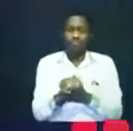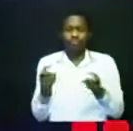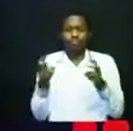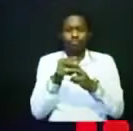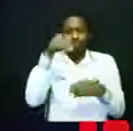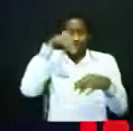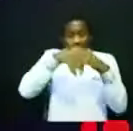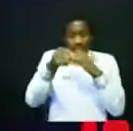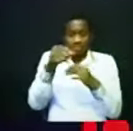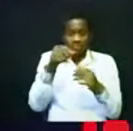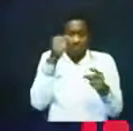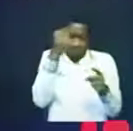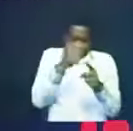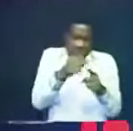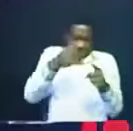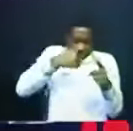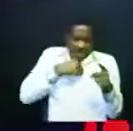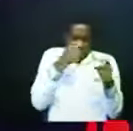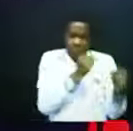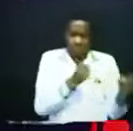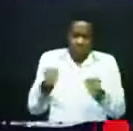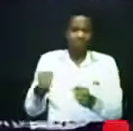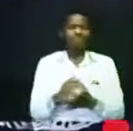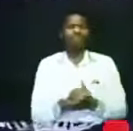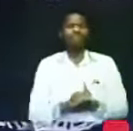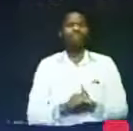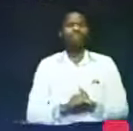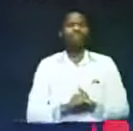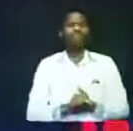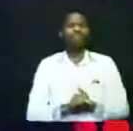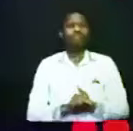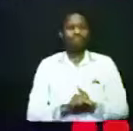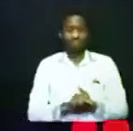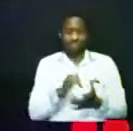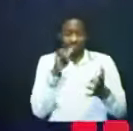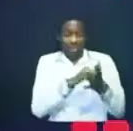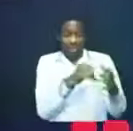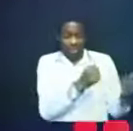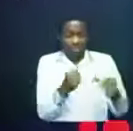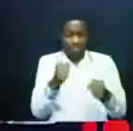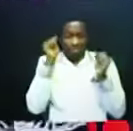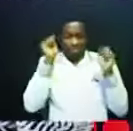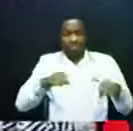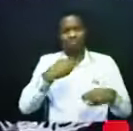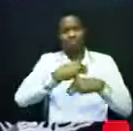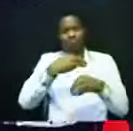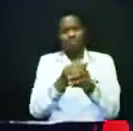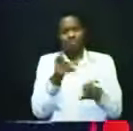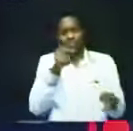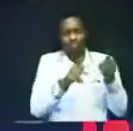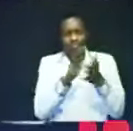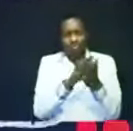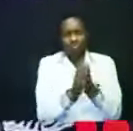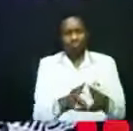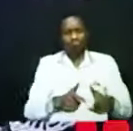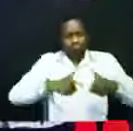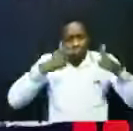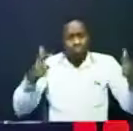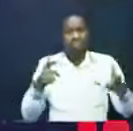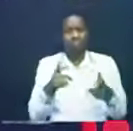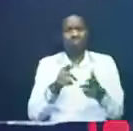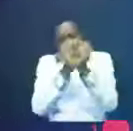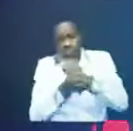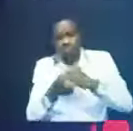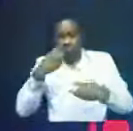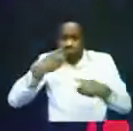his word is God's power. Wo nasem mu no ɛna ne tumi ɛwɔ. For making great. Ke ɛde kɛseɛ ɛba. For changing situations. Mi sakra no ama.